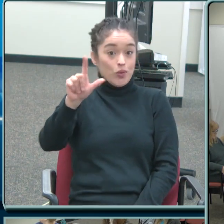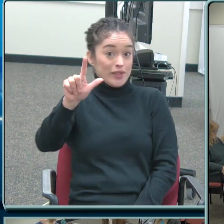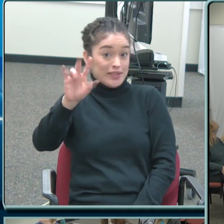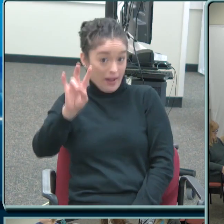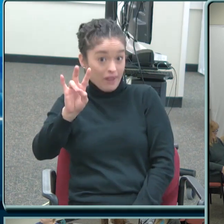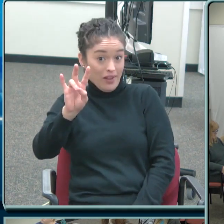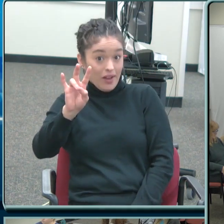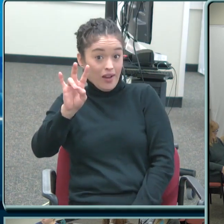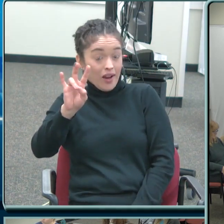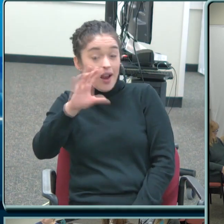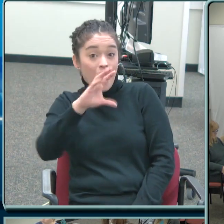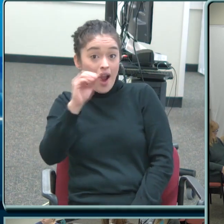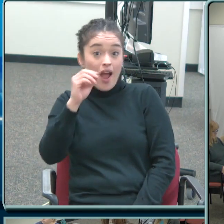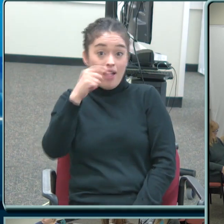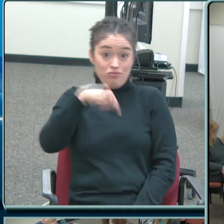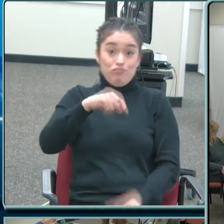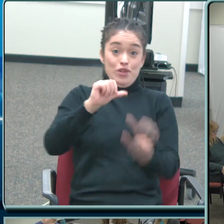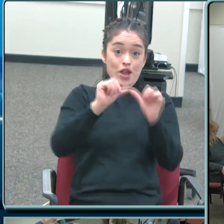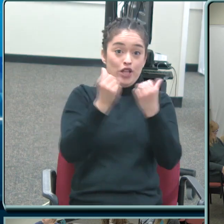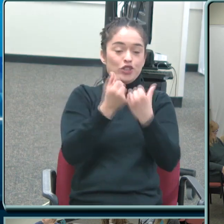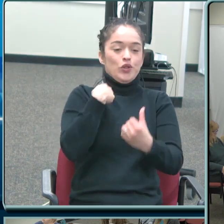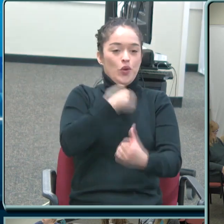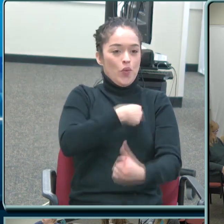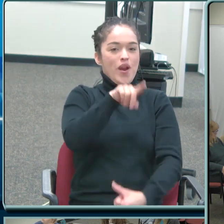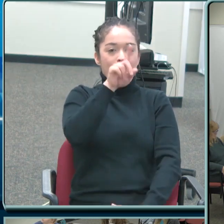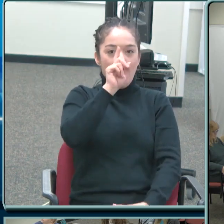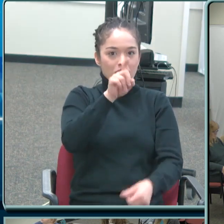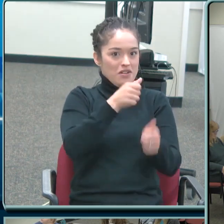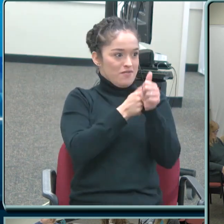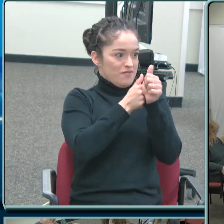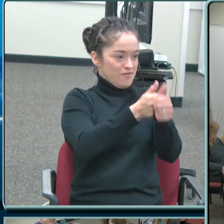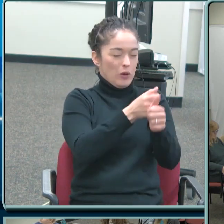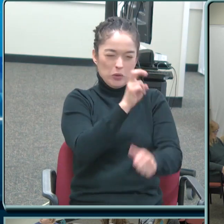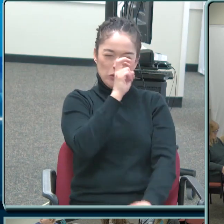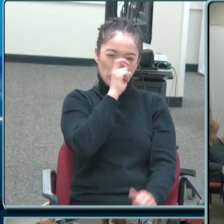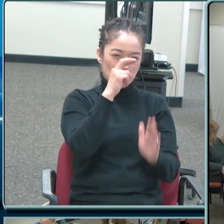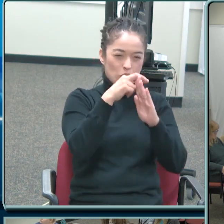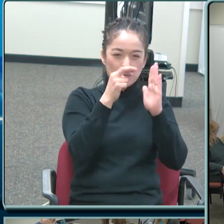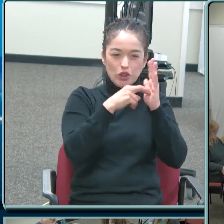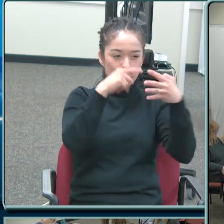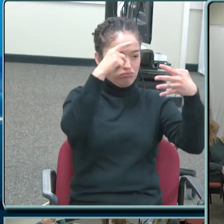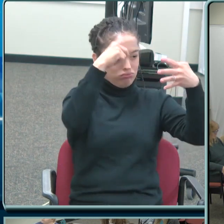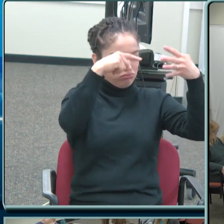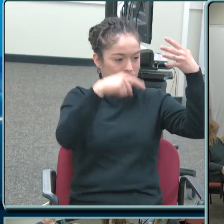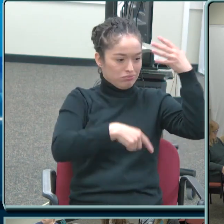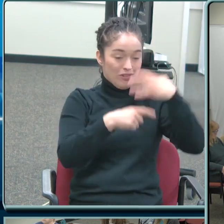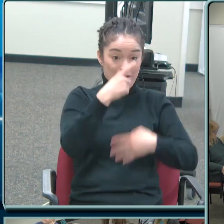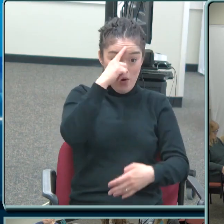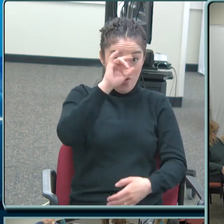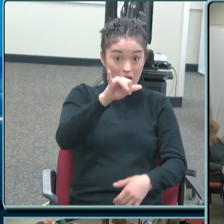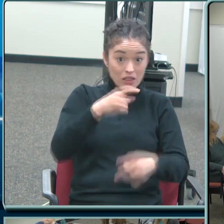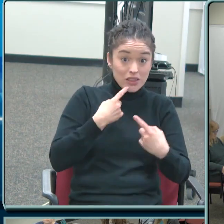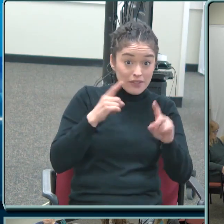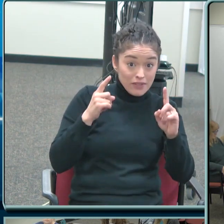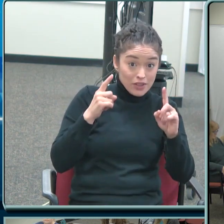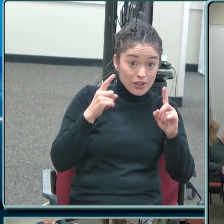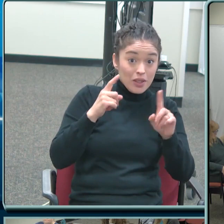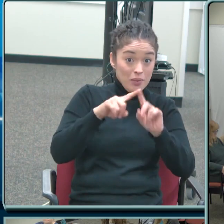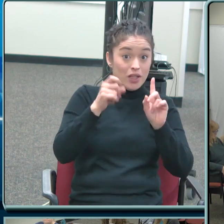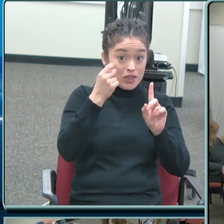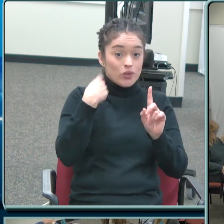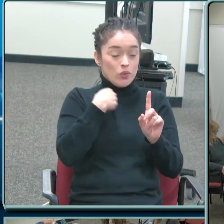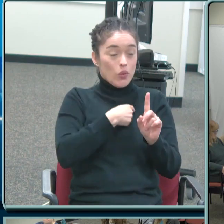2027. And our agency has to meet rigorous standards for this achievement. And if you all remember,